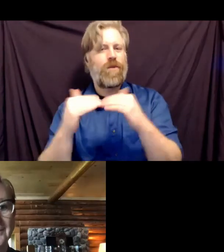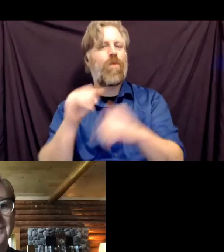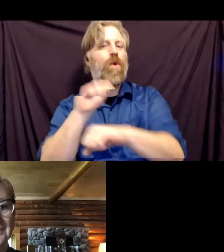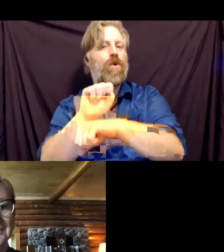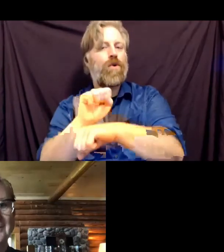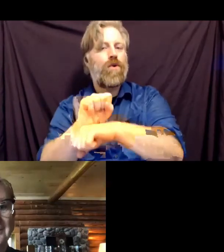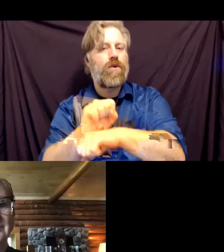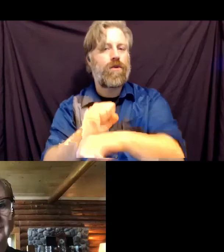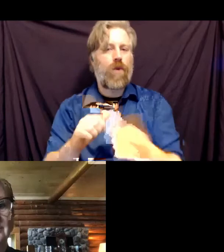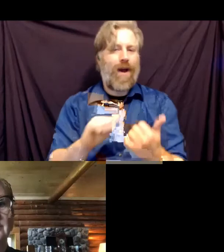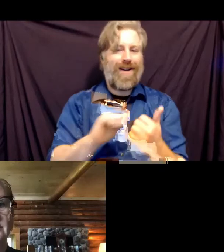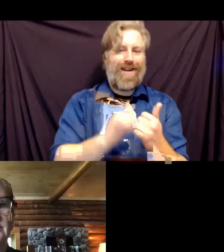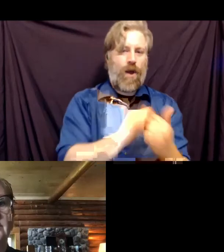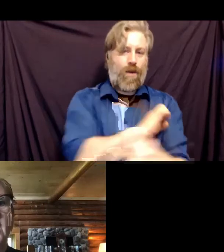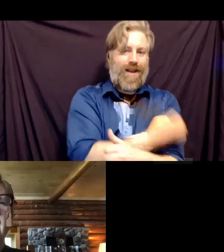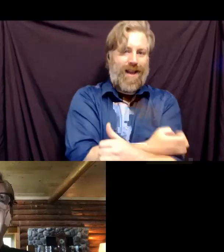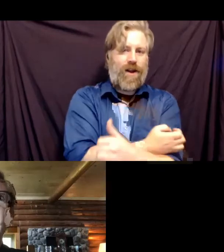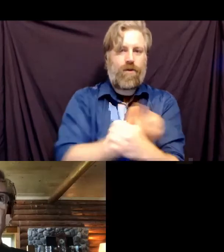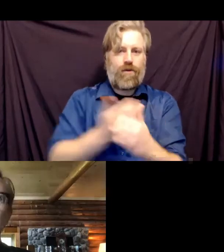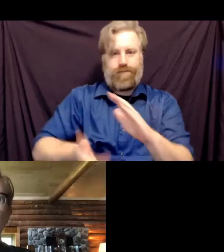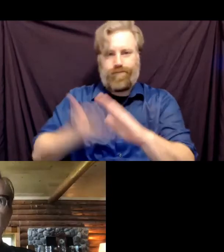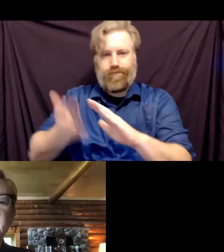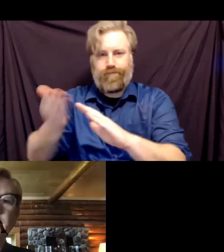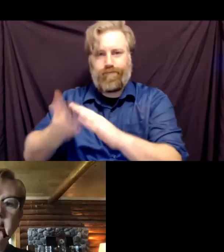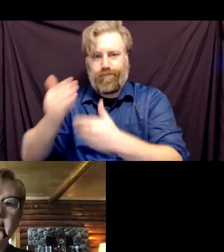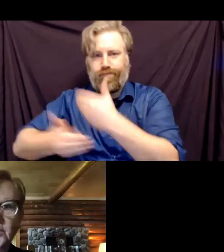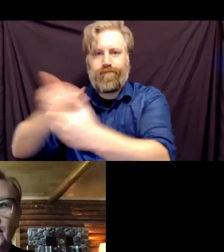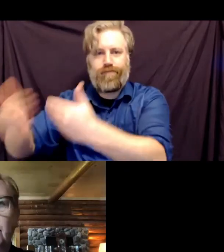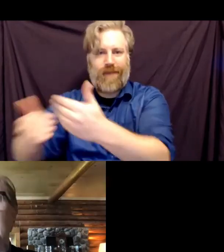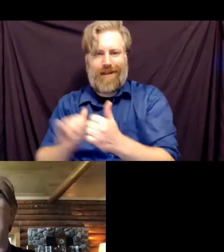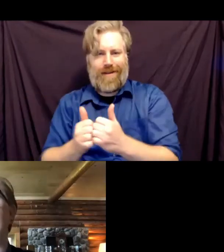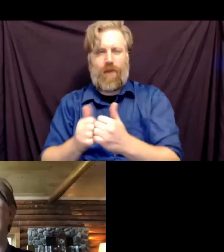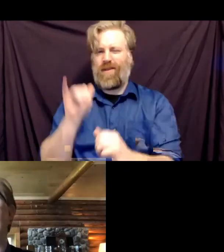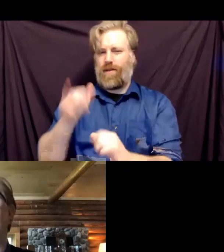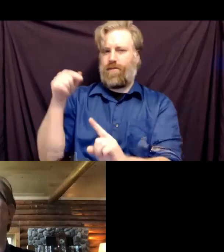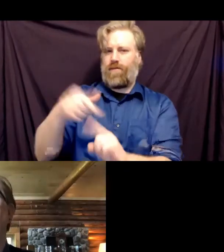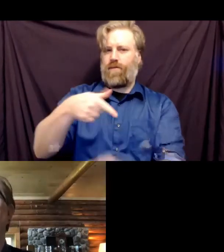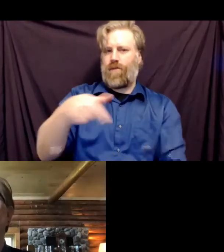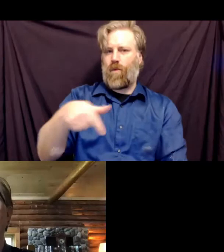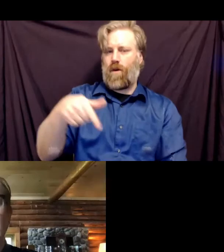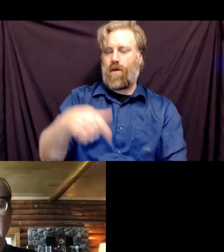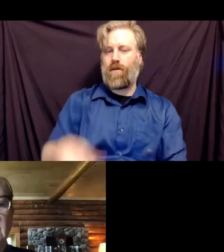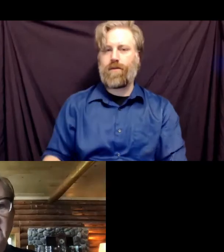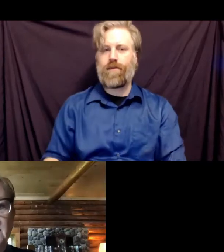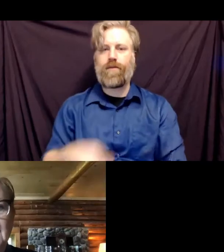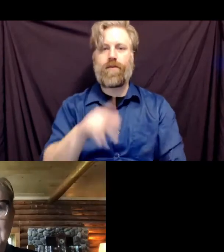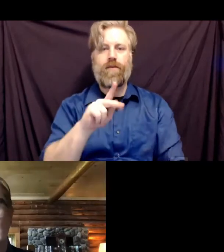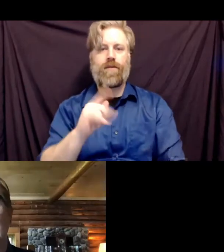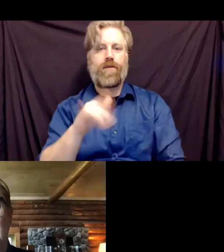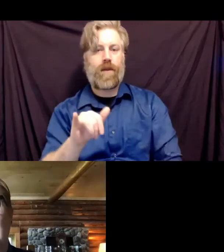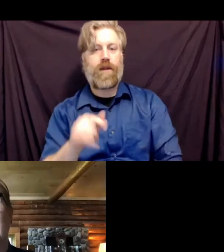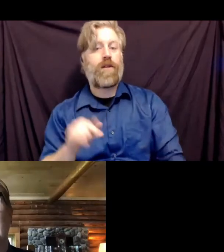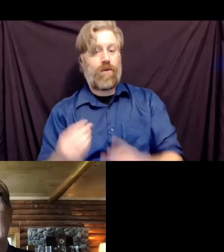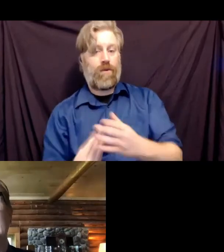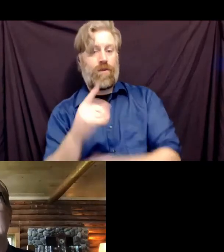the energy works. And this spring during COVID-19, Jerry worked with our Confucius Institute